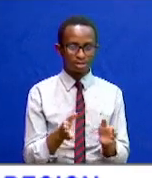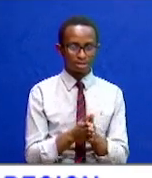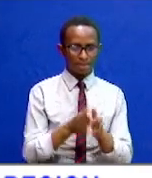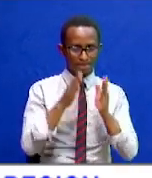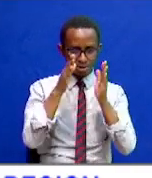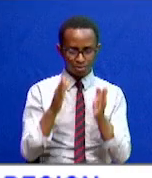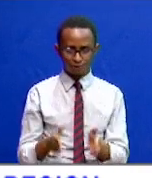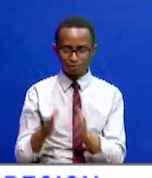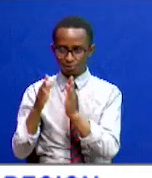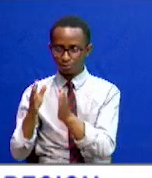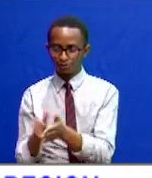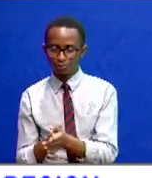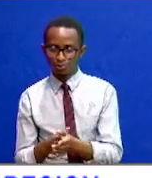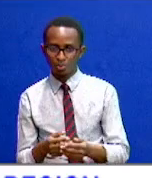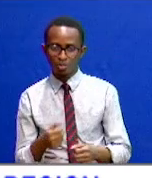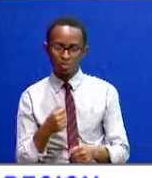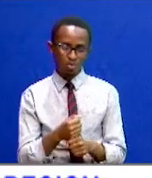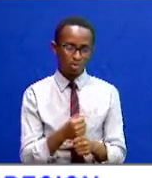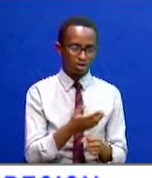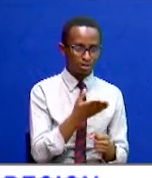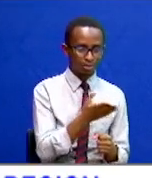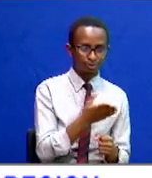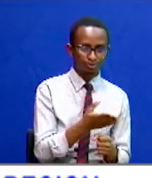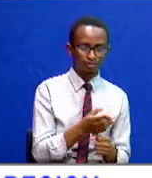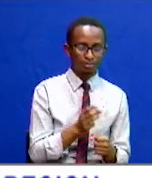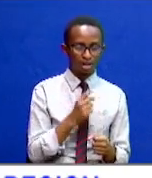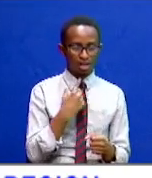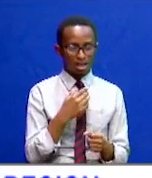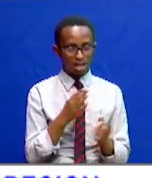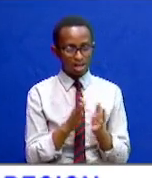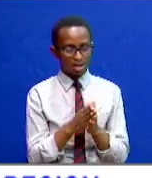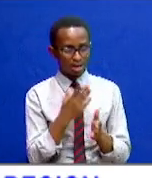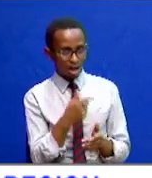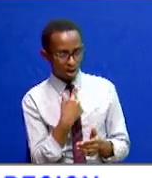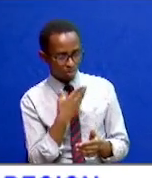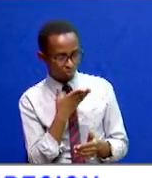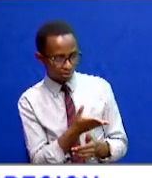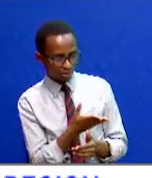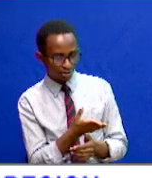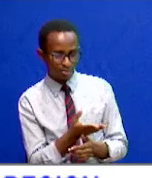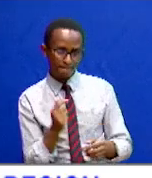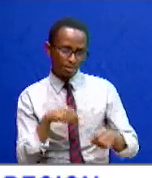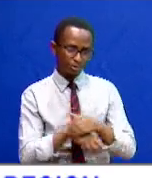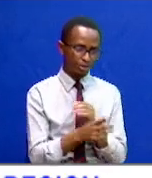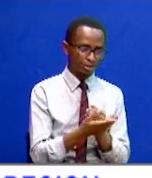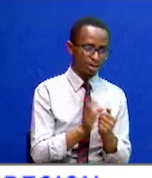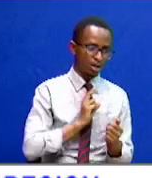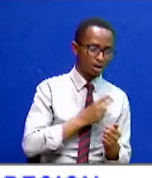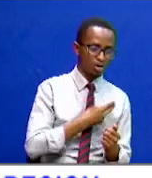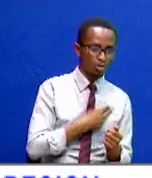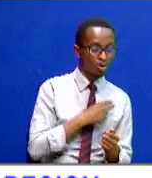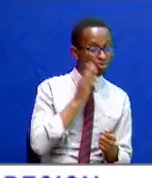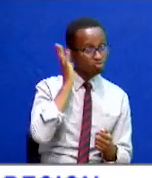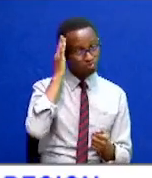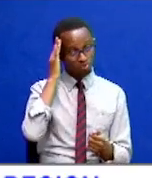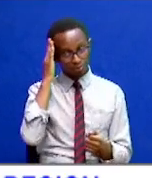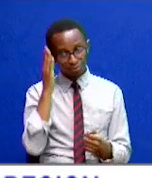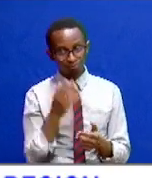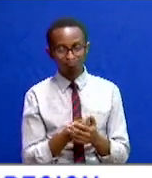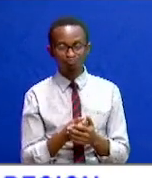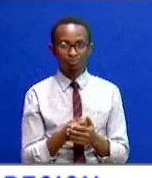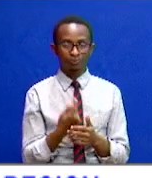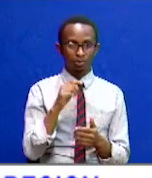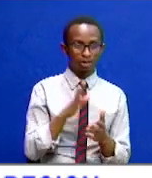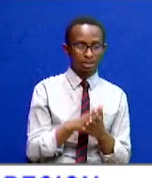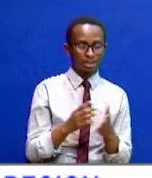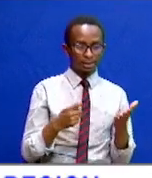Our knowledge, regulations, and how these regulations are enforced. So the technology